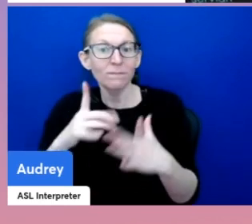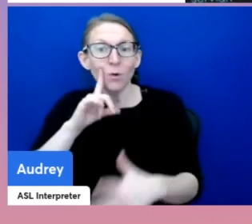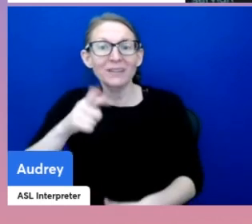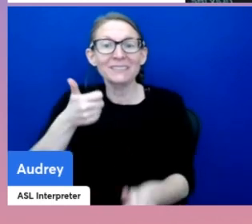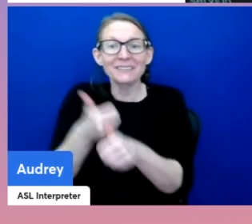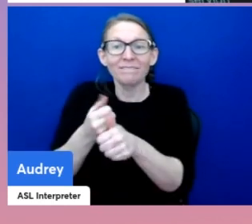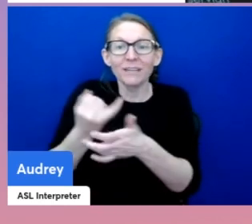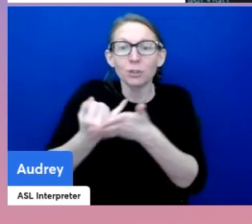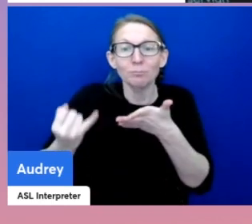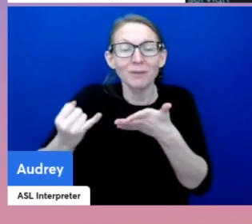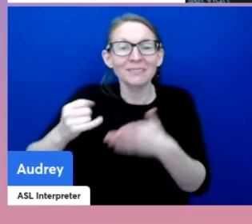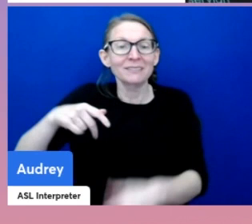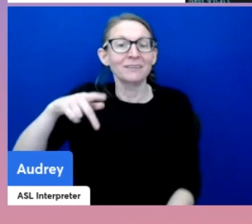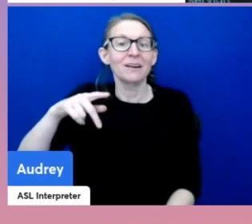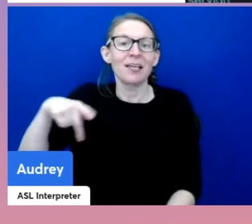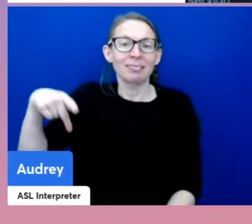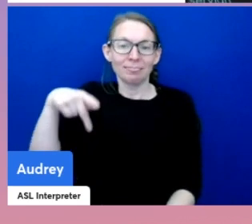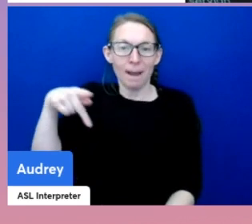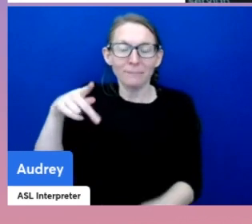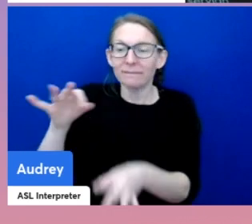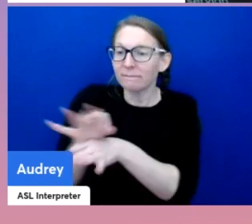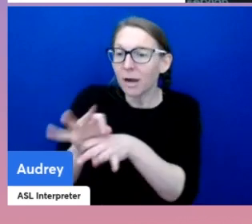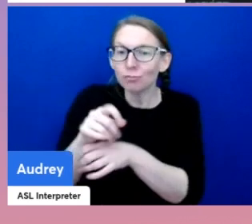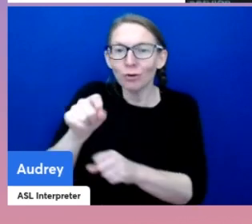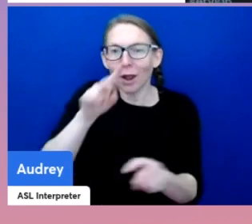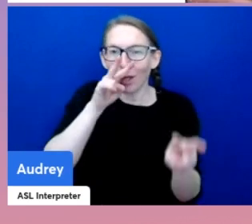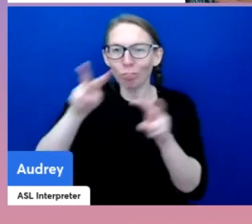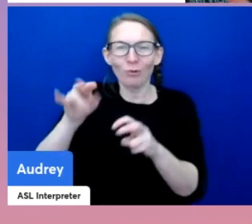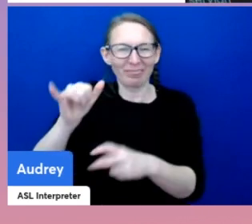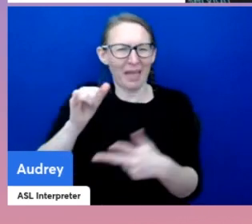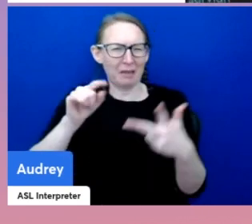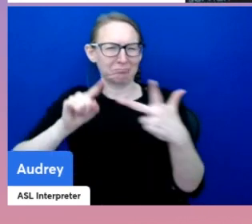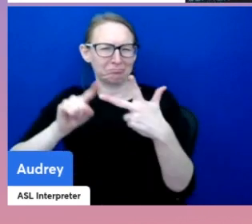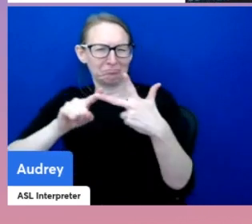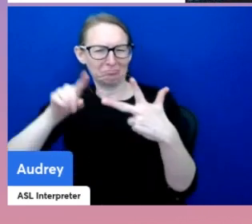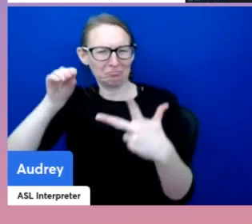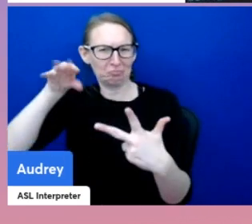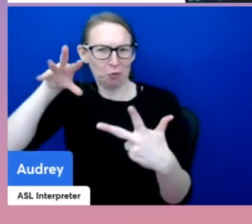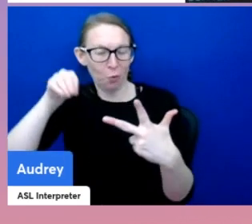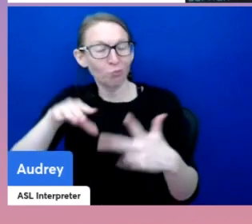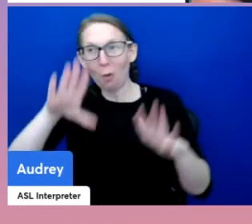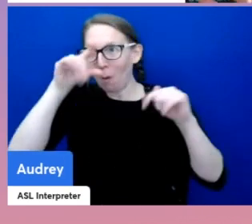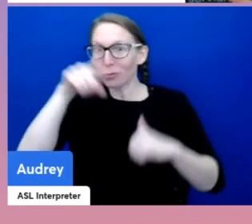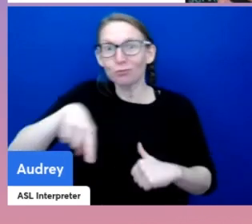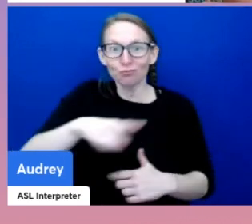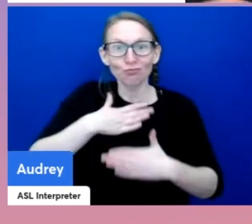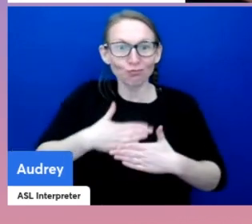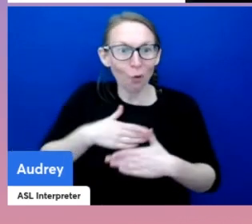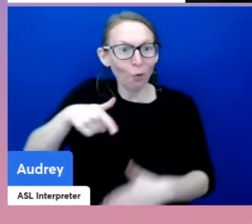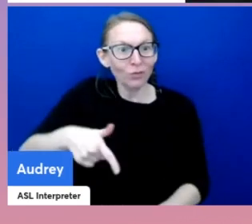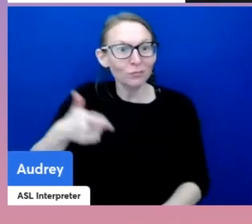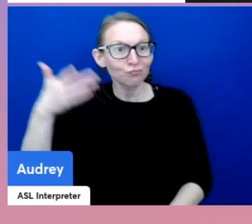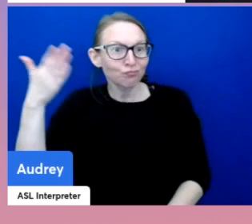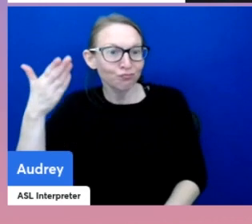functions, you can check out a blog post I made about it on the last QR code. Hopefully you've all enjoyed this talk as much as I have